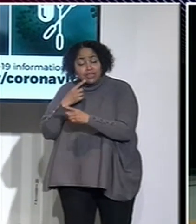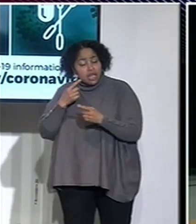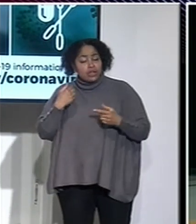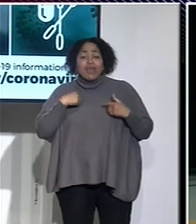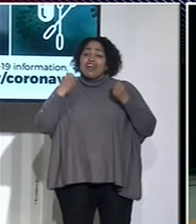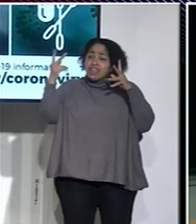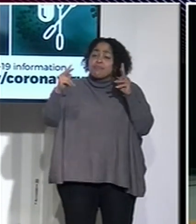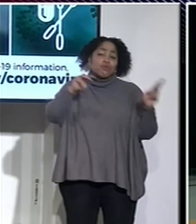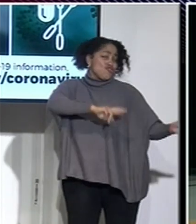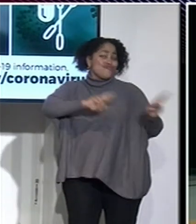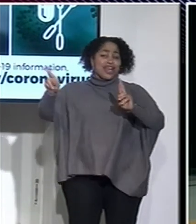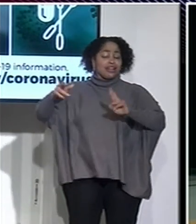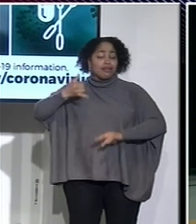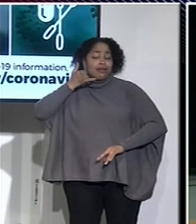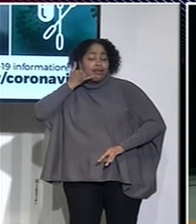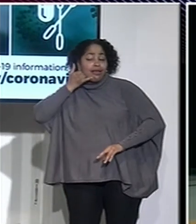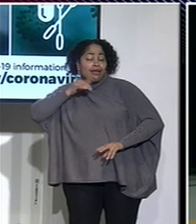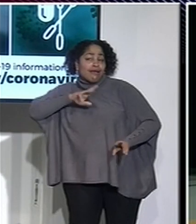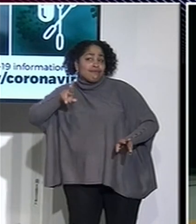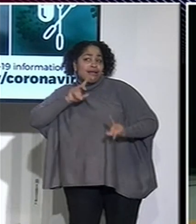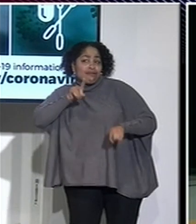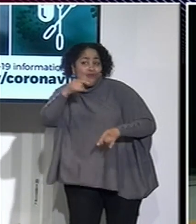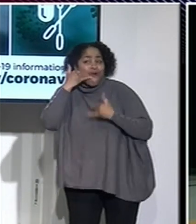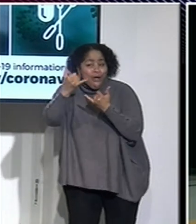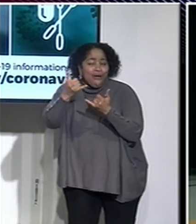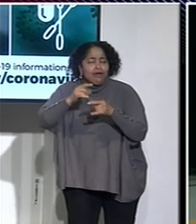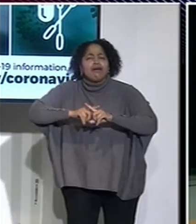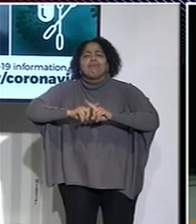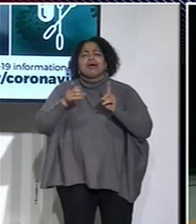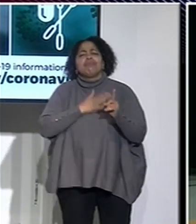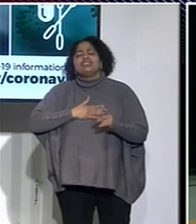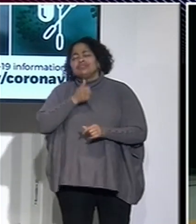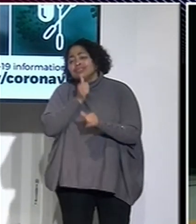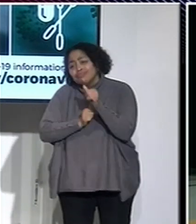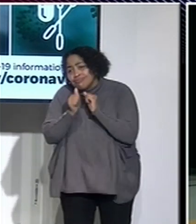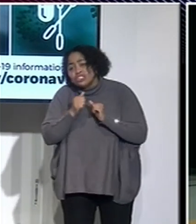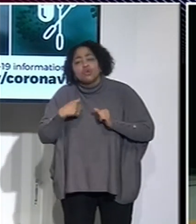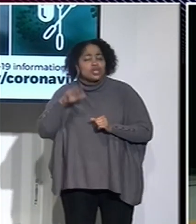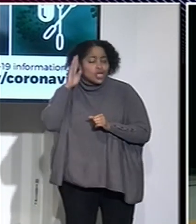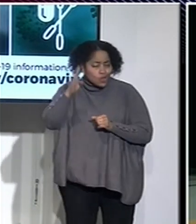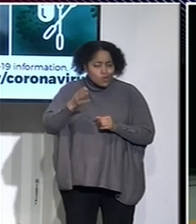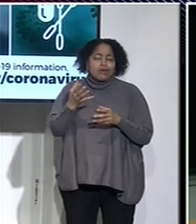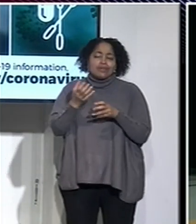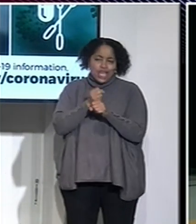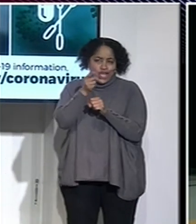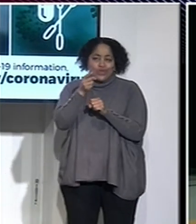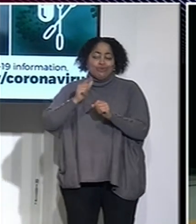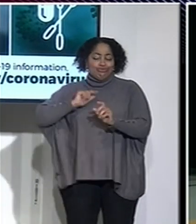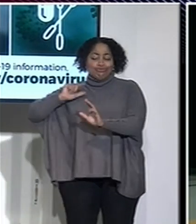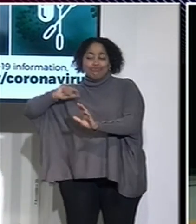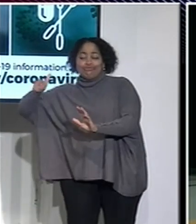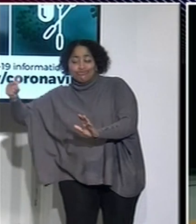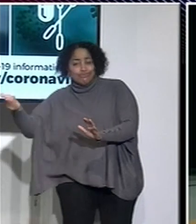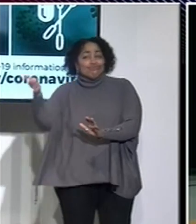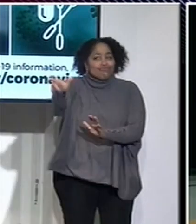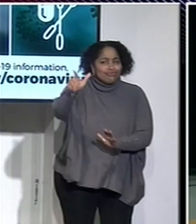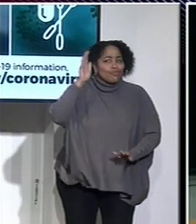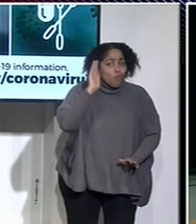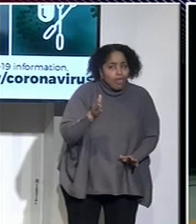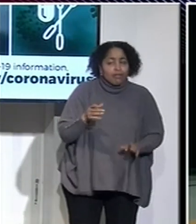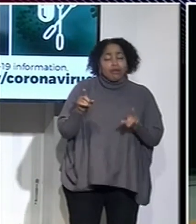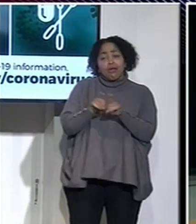people ready on the phone, eager to take your call. But please be patient. We will get to you. There's also an